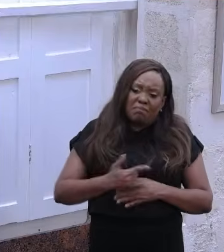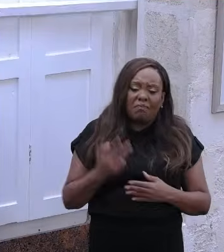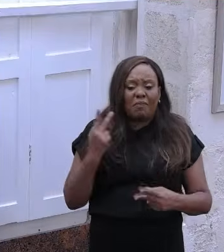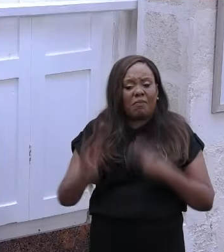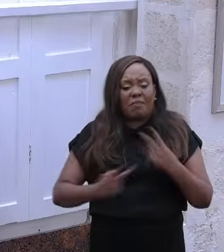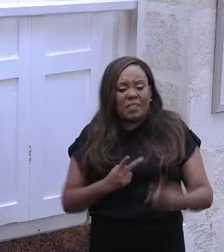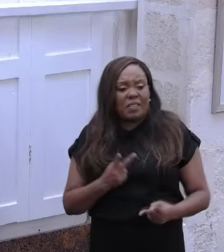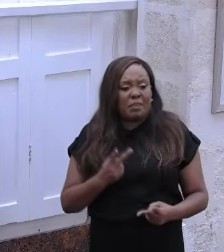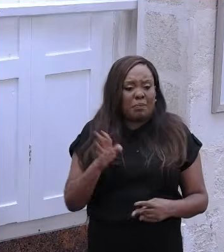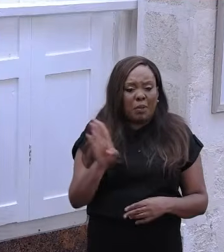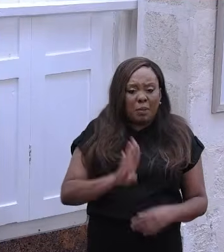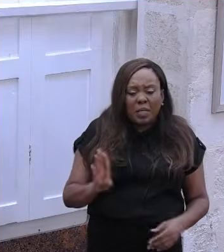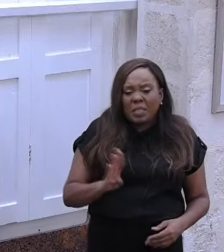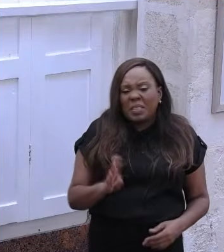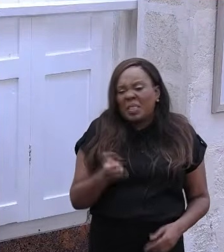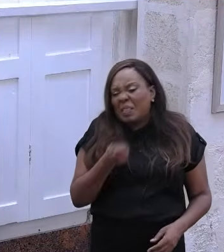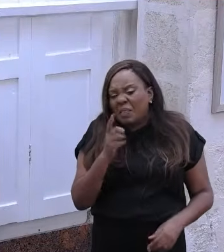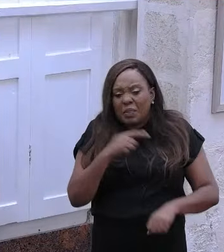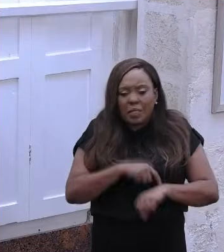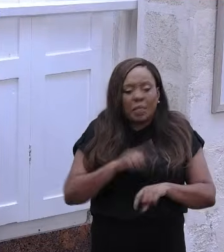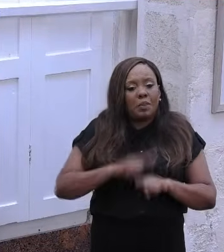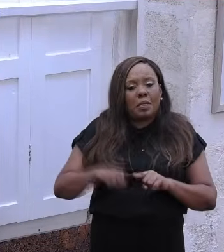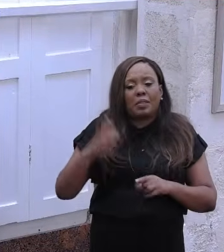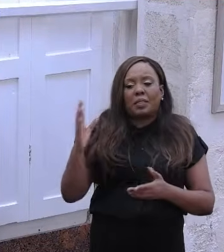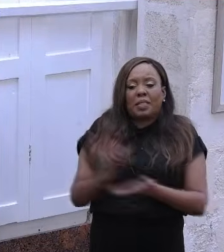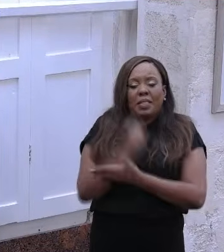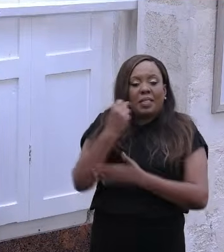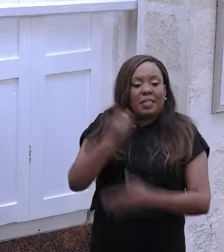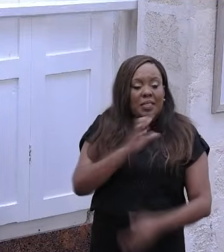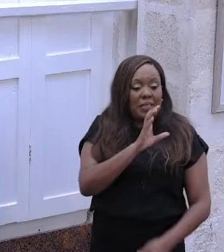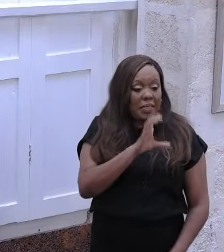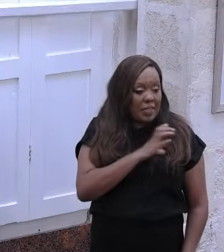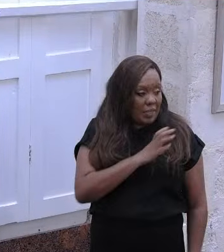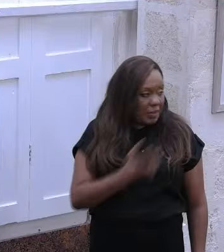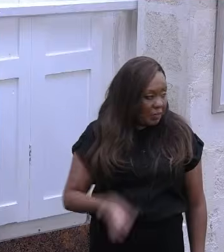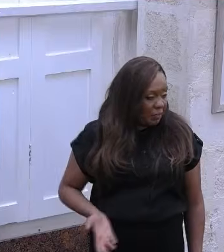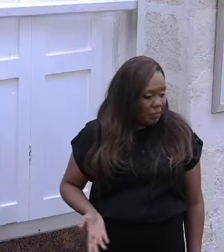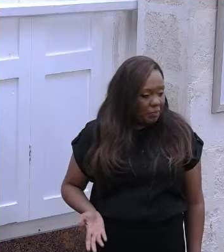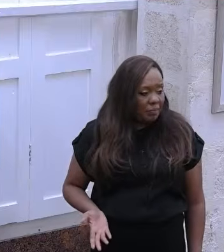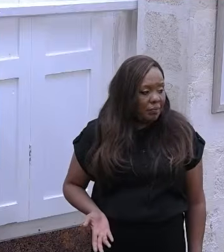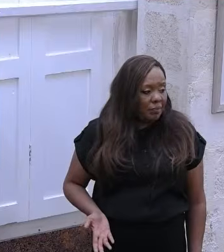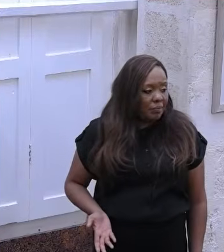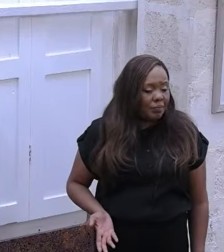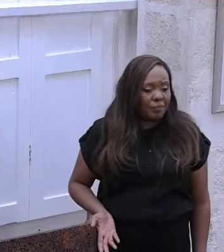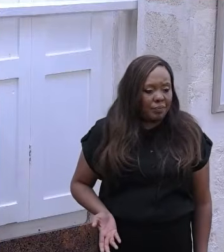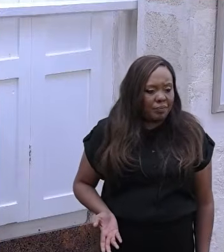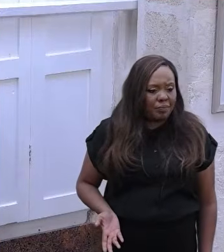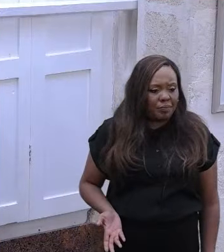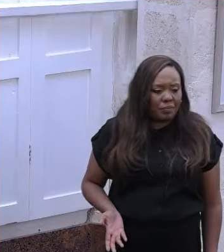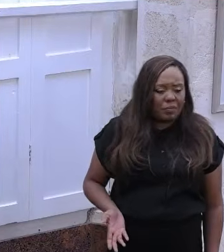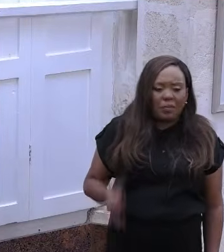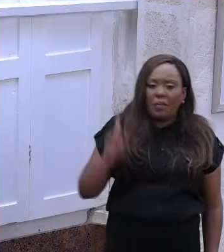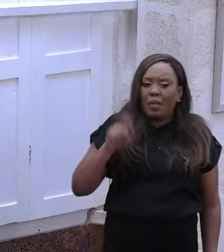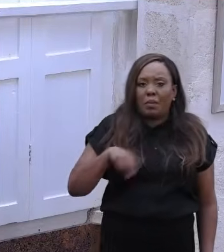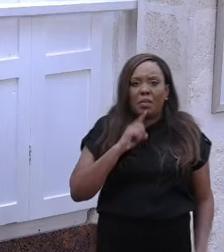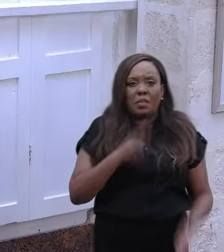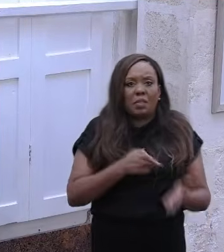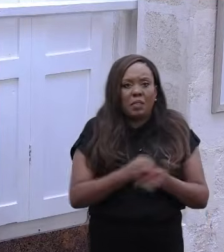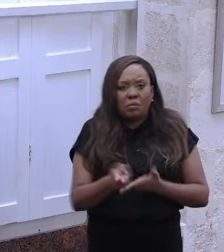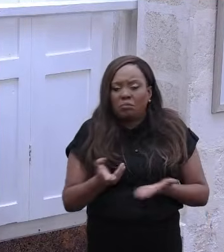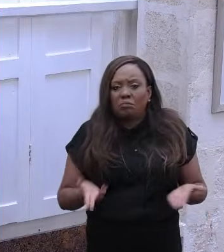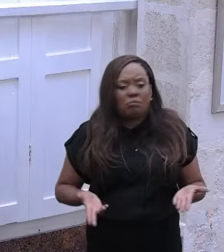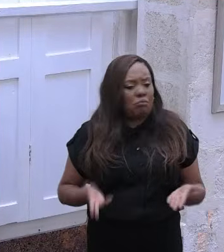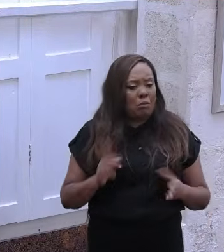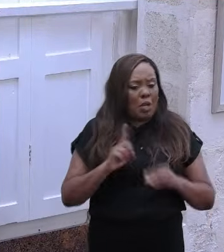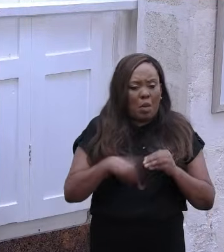or whatever it is, can get citizenship. So my thing is, we have to be realistic about what we're dealing with. The current age of information